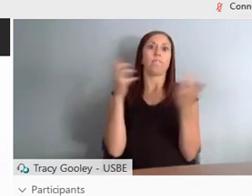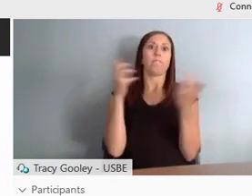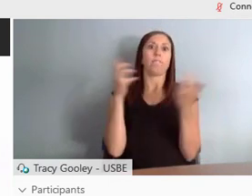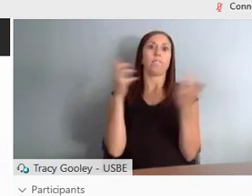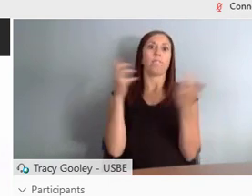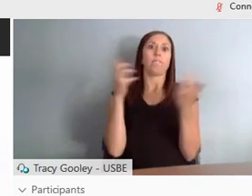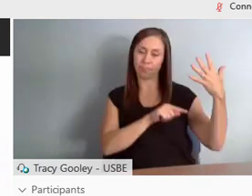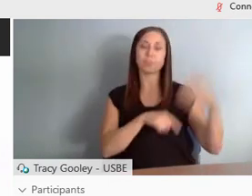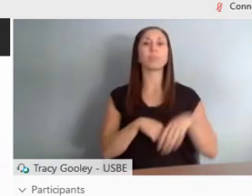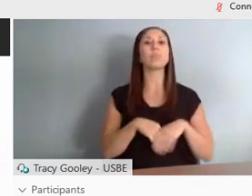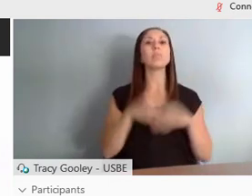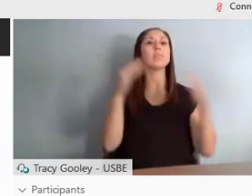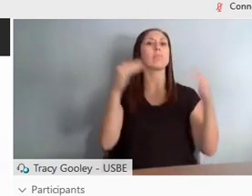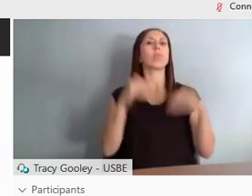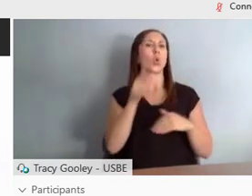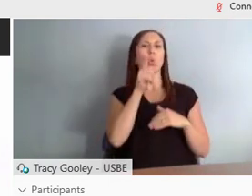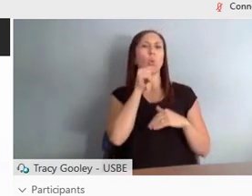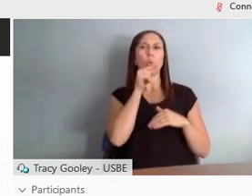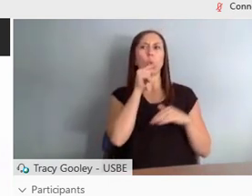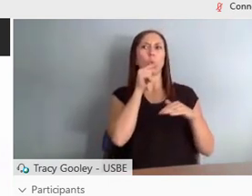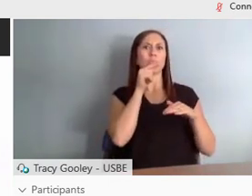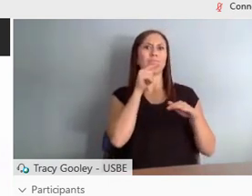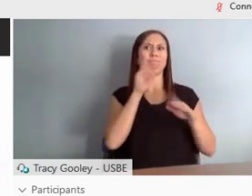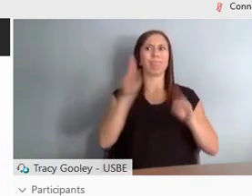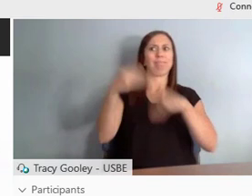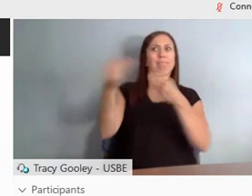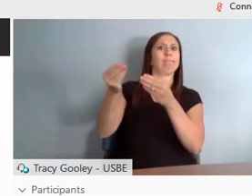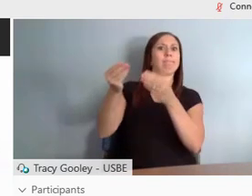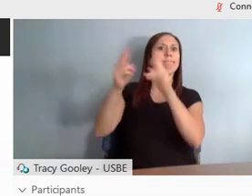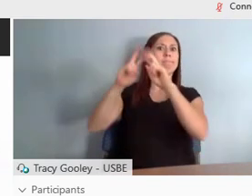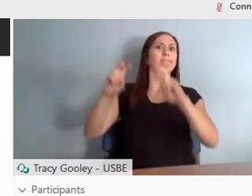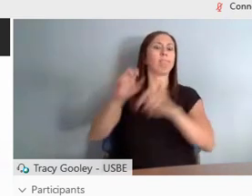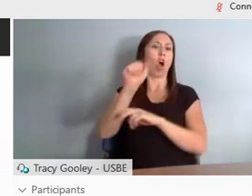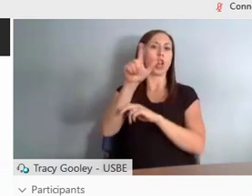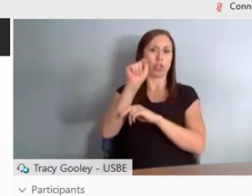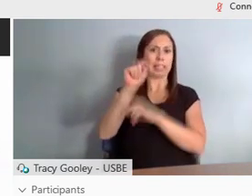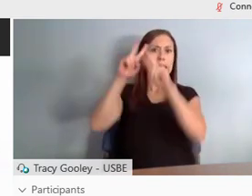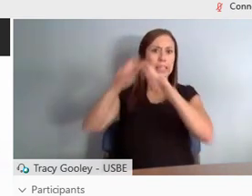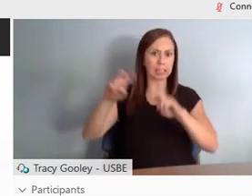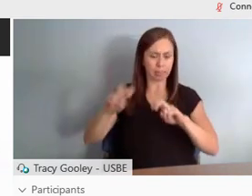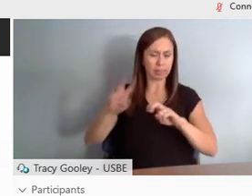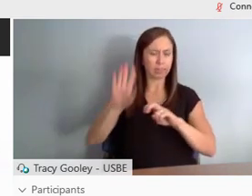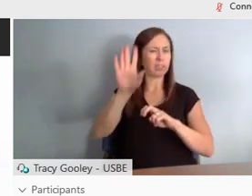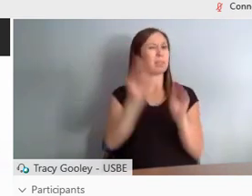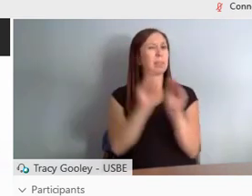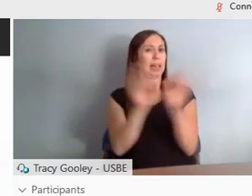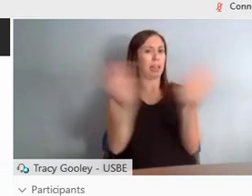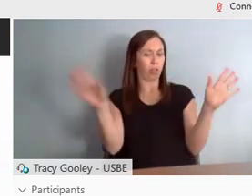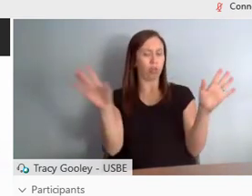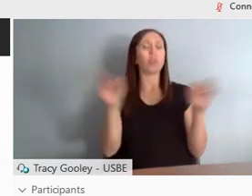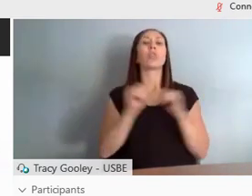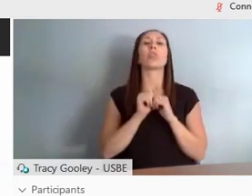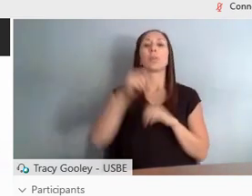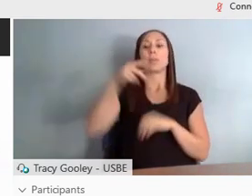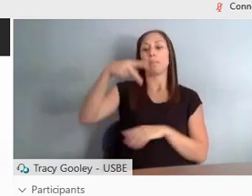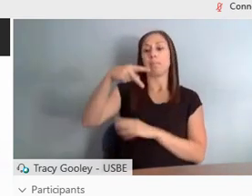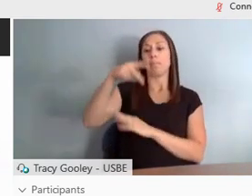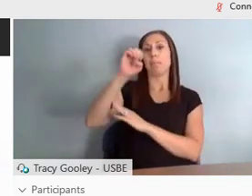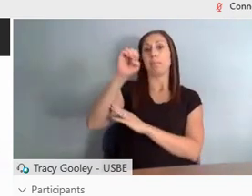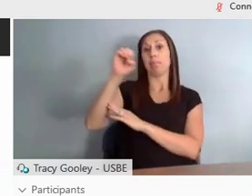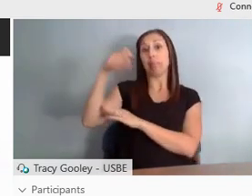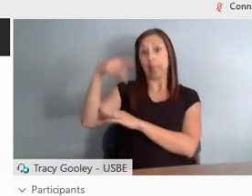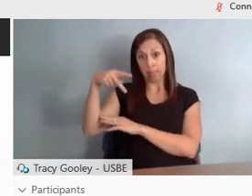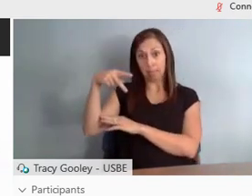So who takes an alternate assessment? So I think it's really important to be clear here. So the PEEP, we will